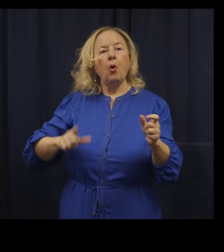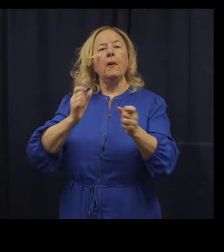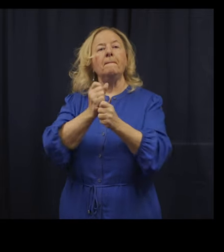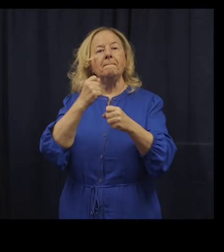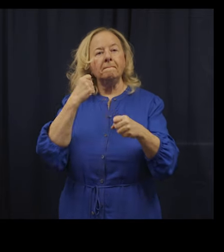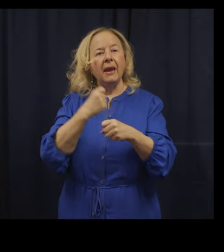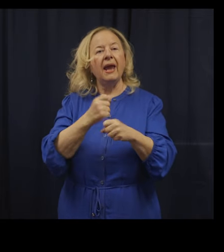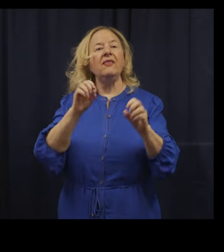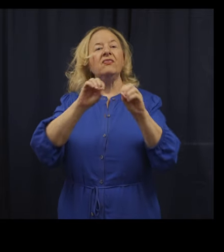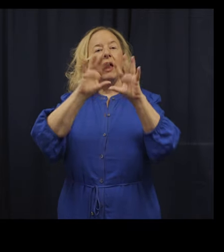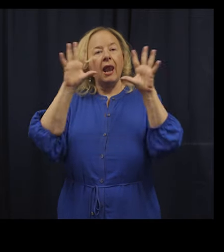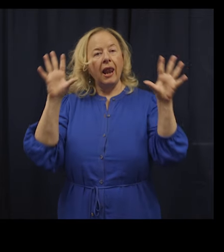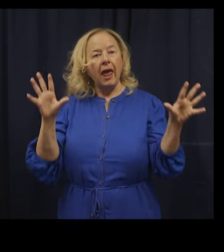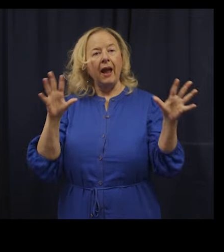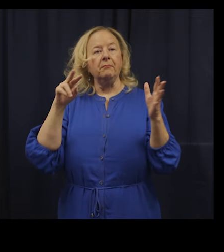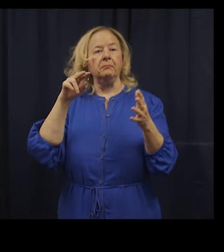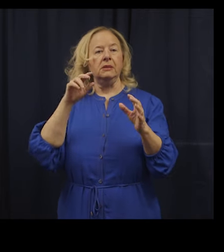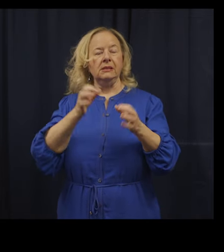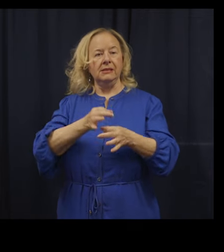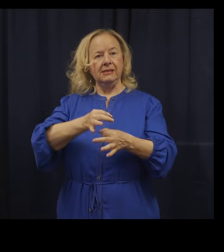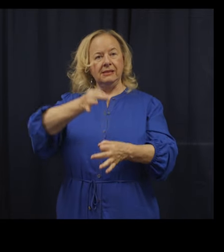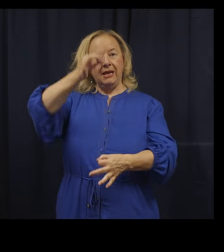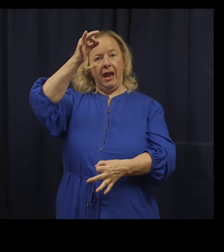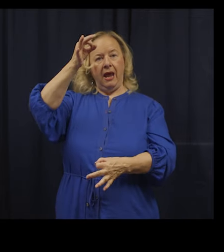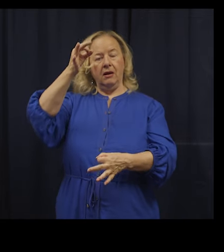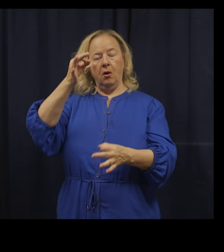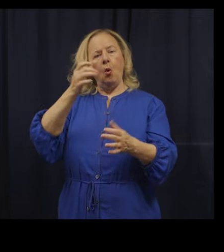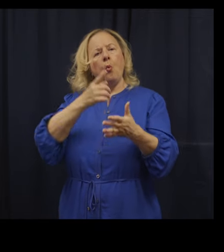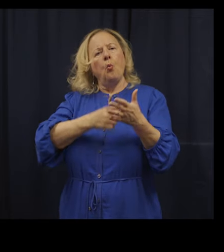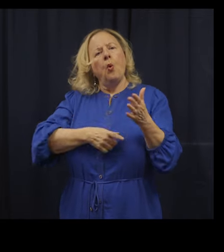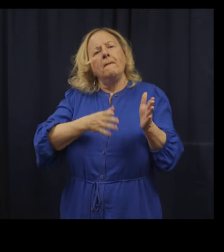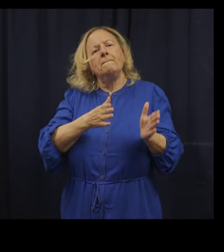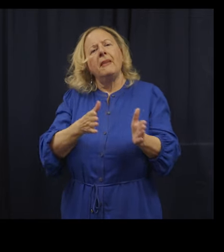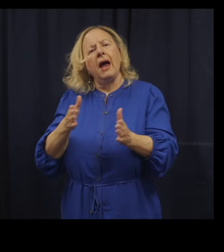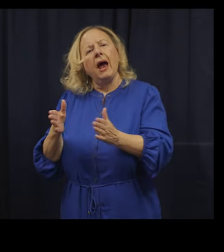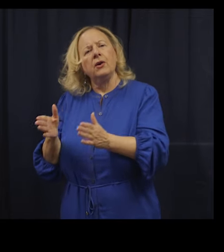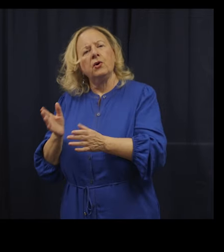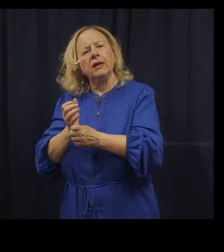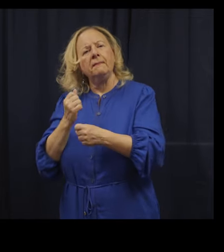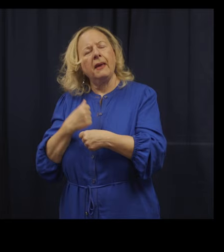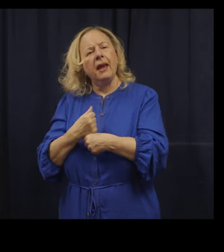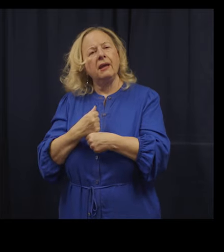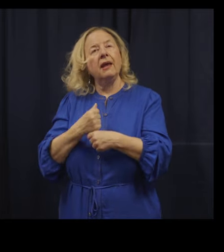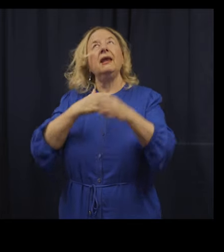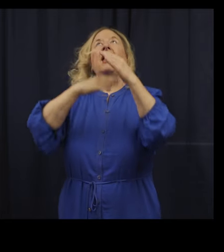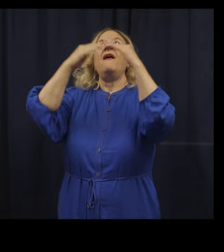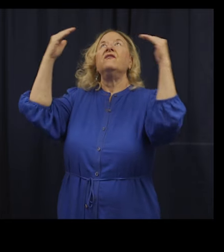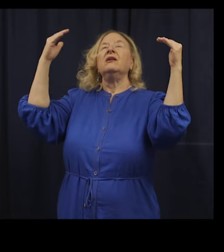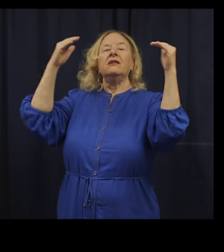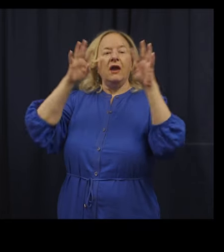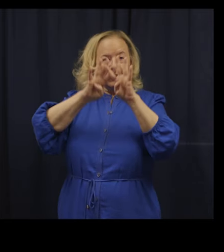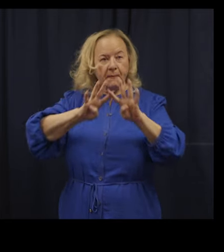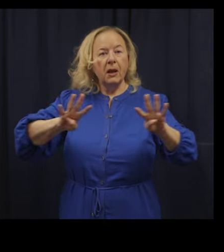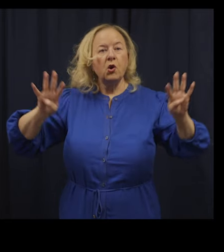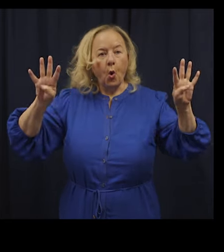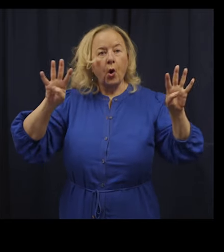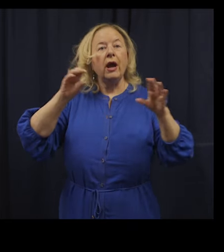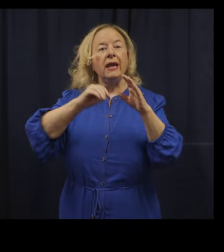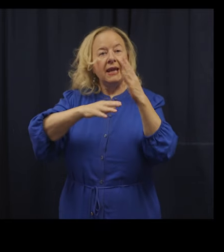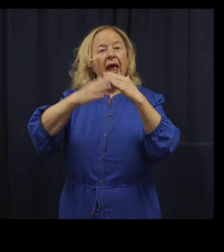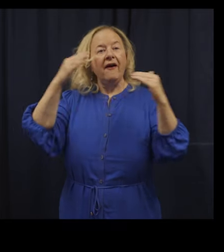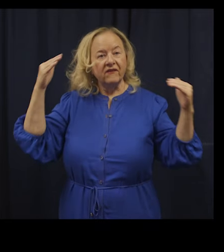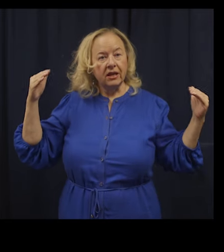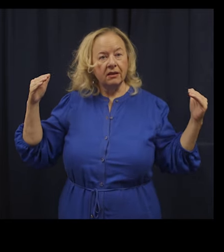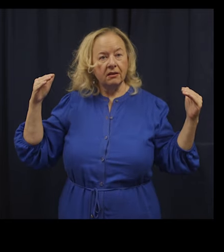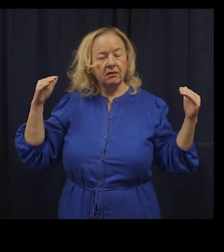lampstand. So remember, it says after the pattern, what pattern? The menorah in heaven. And so the menorah in heaven